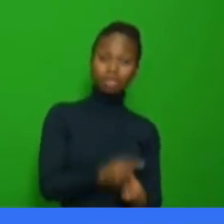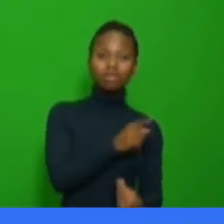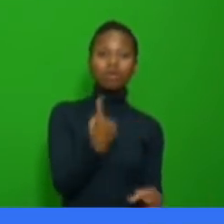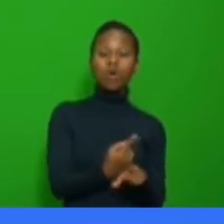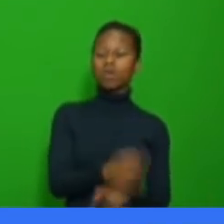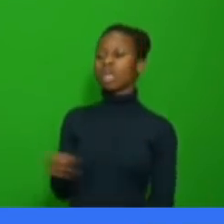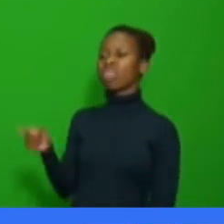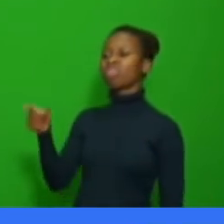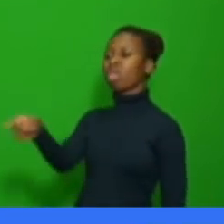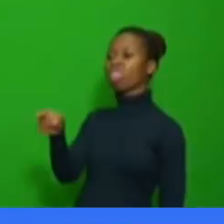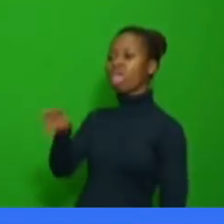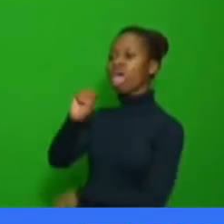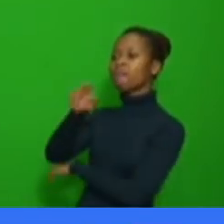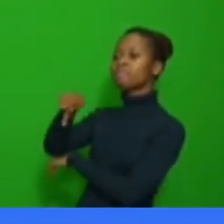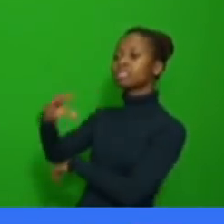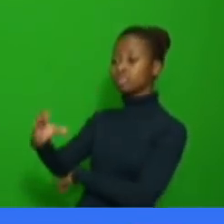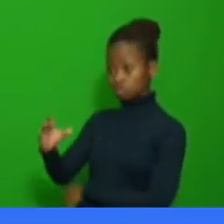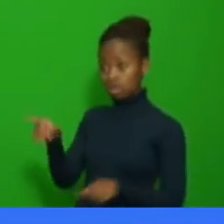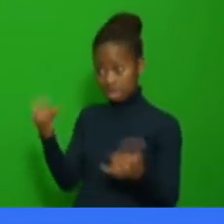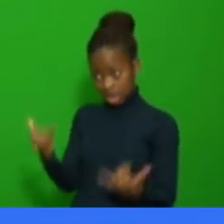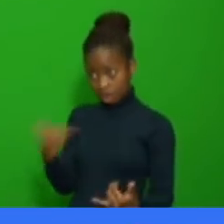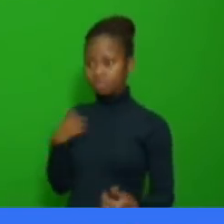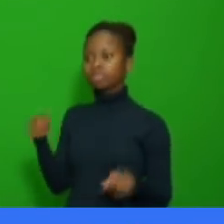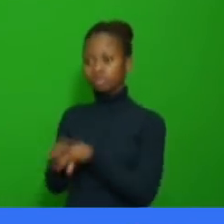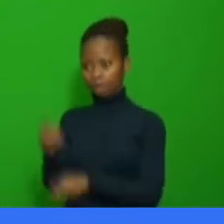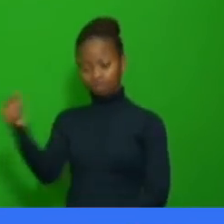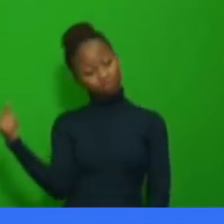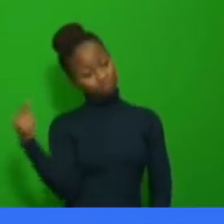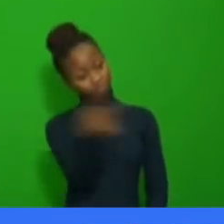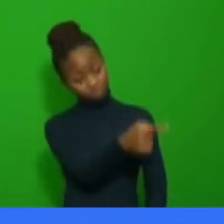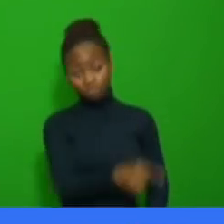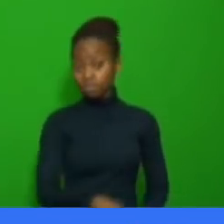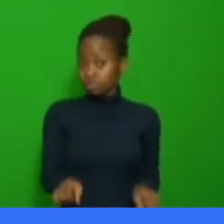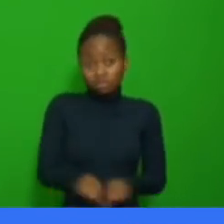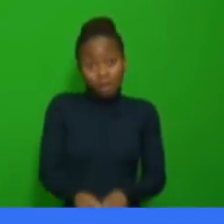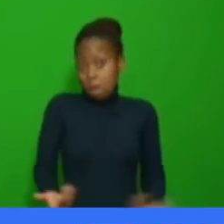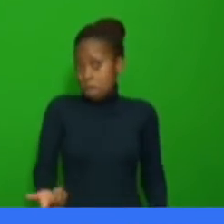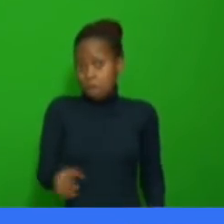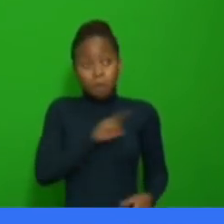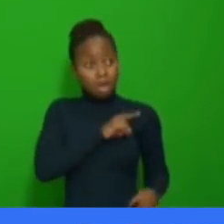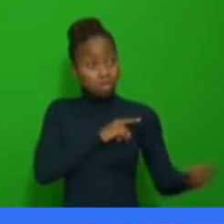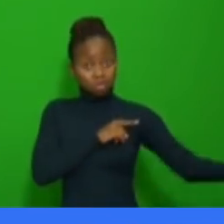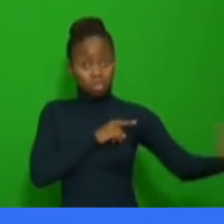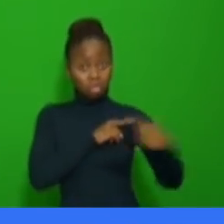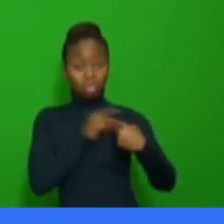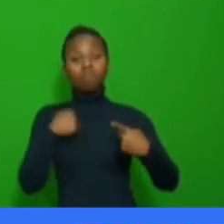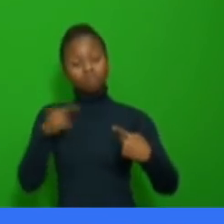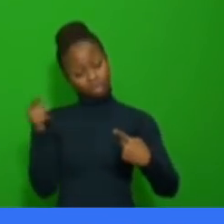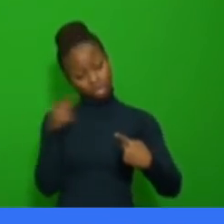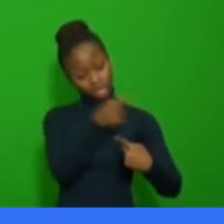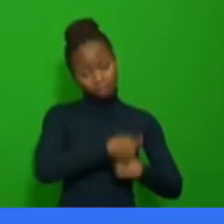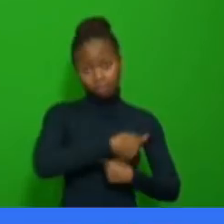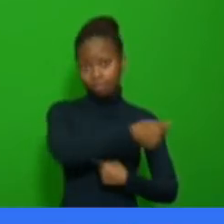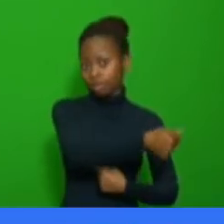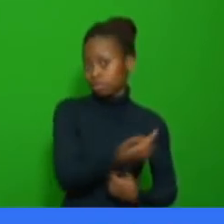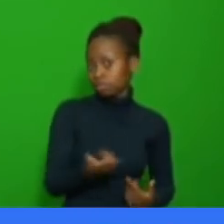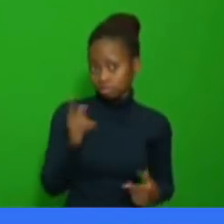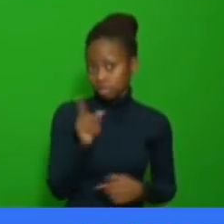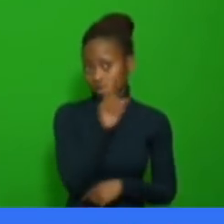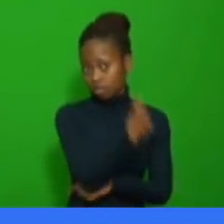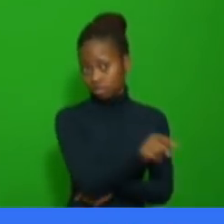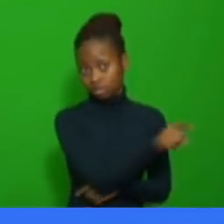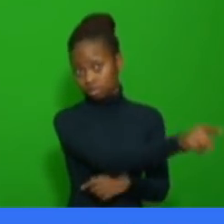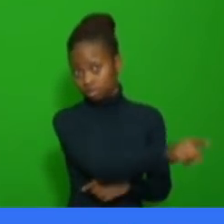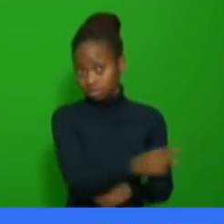So I will also refer you to him to say whether there is any austerity measures that they might